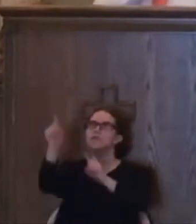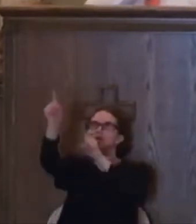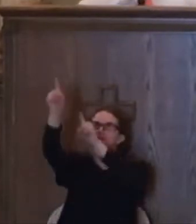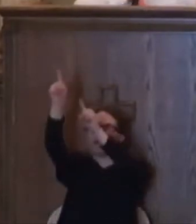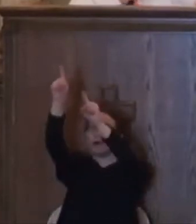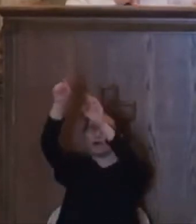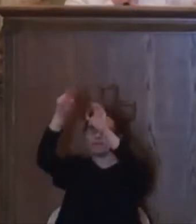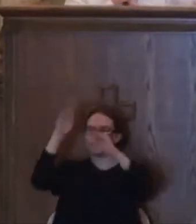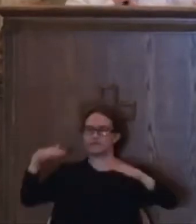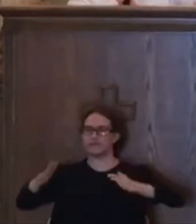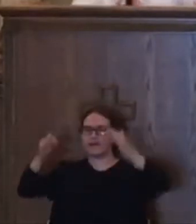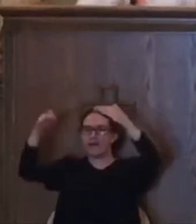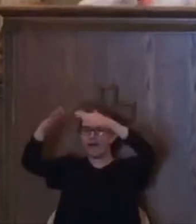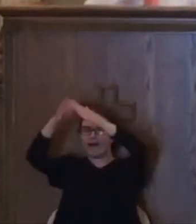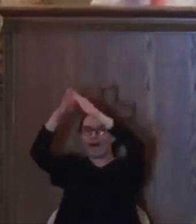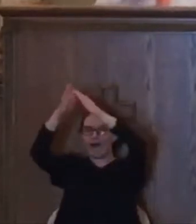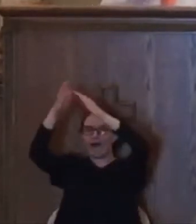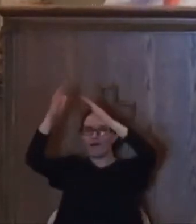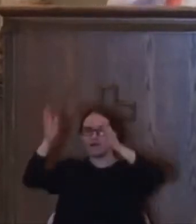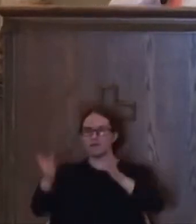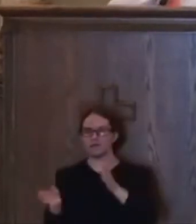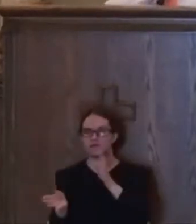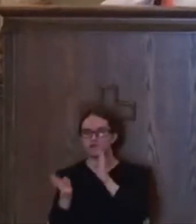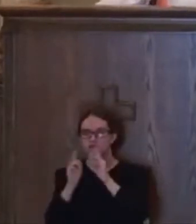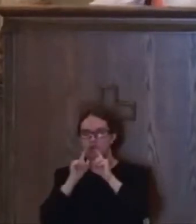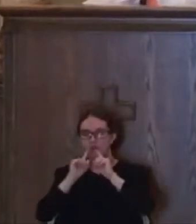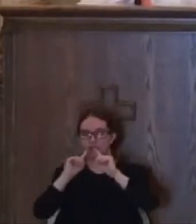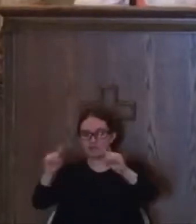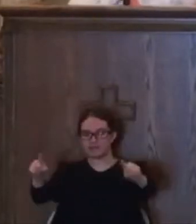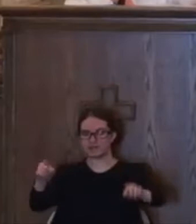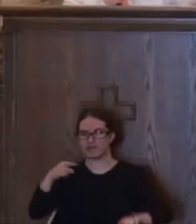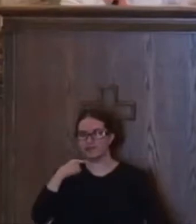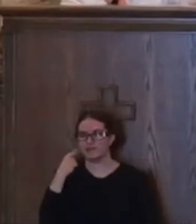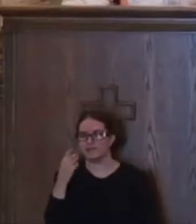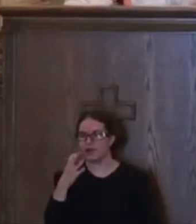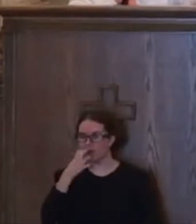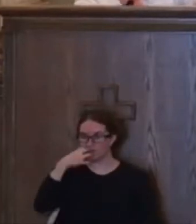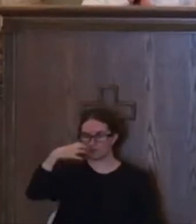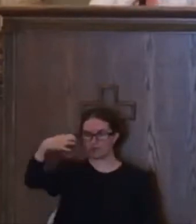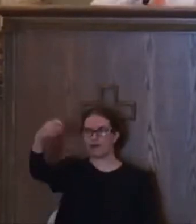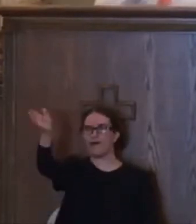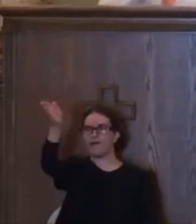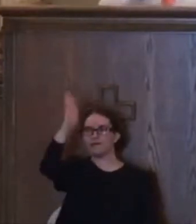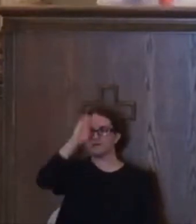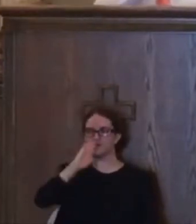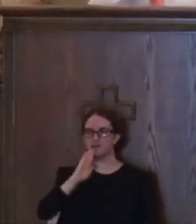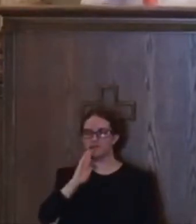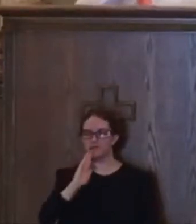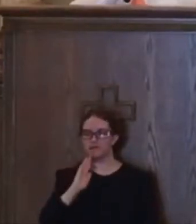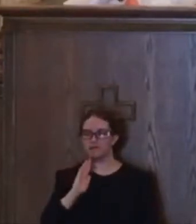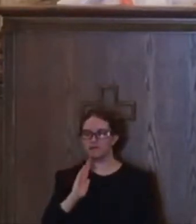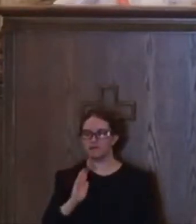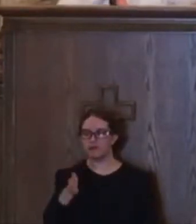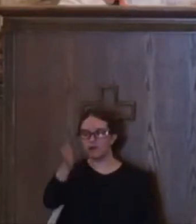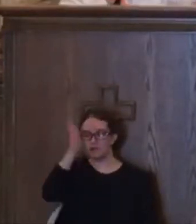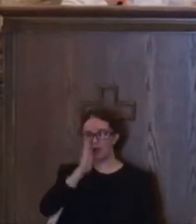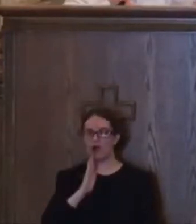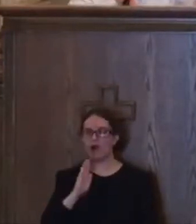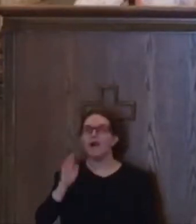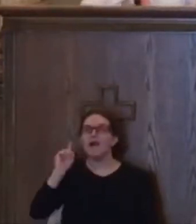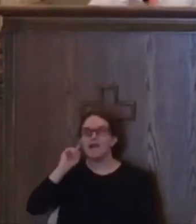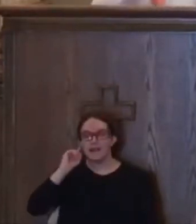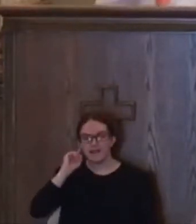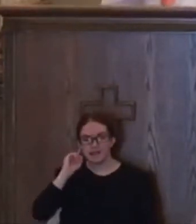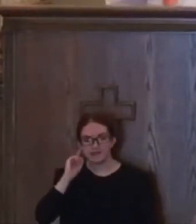throne room of heaven. That when you speak and you say something and you cry out to God, that God does hear